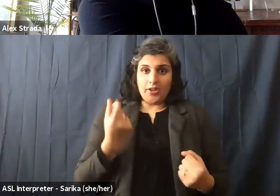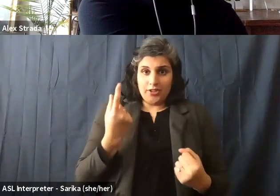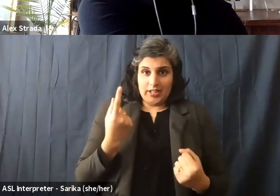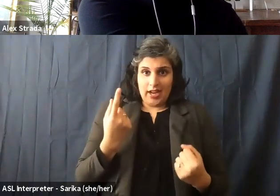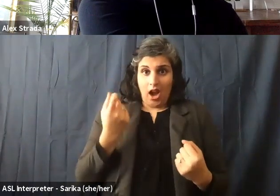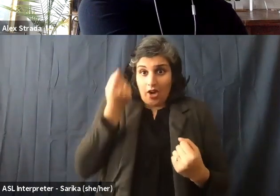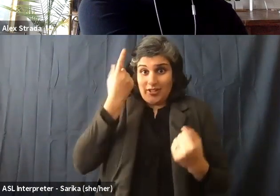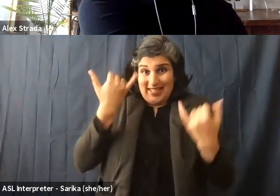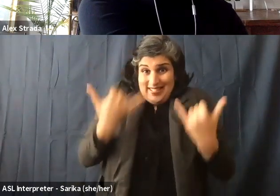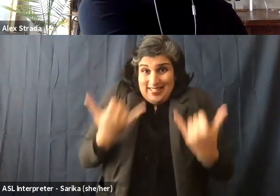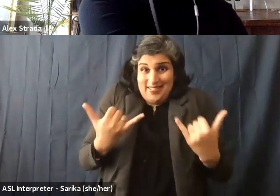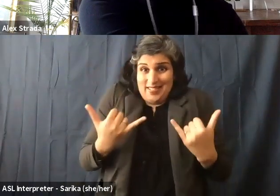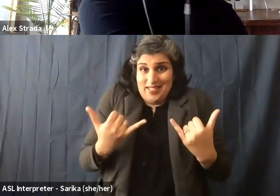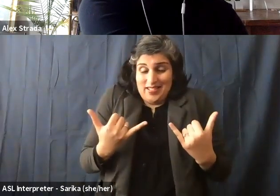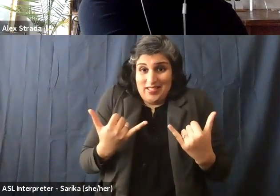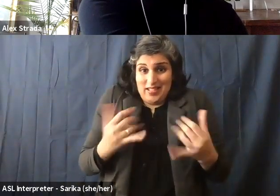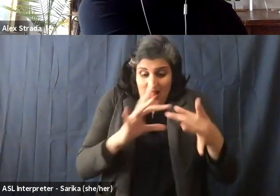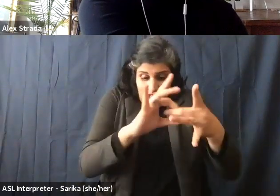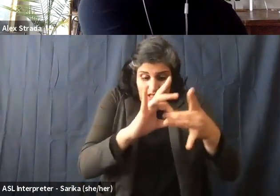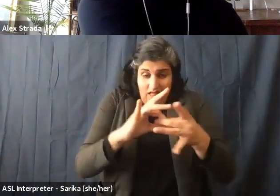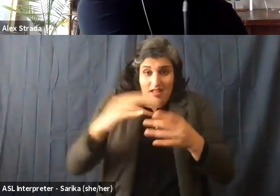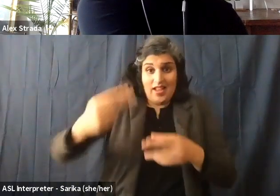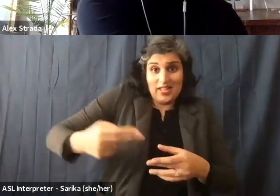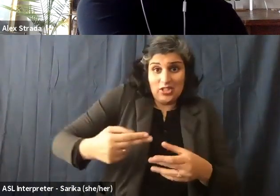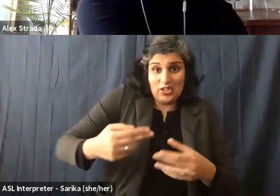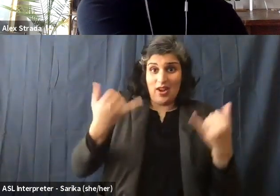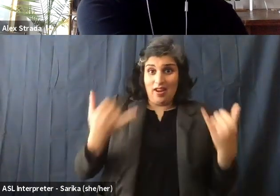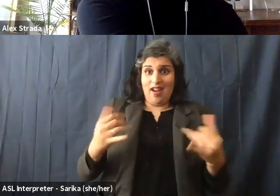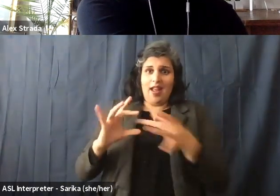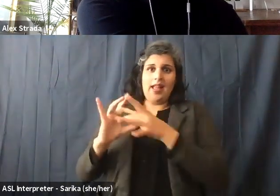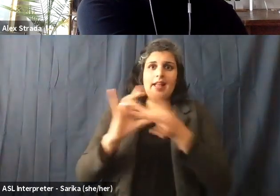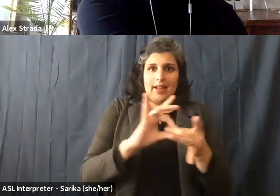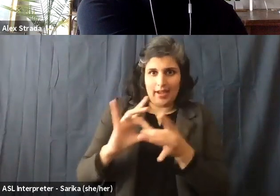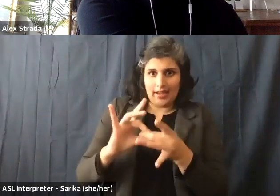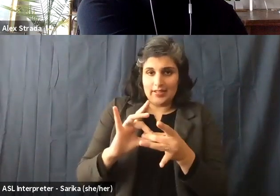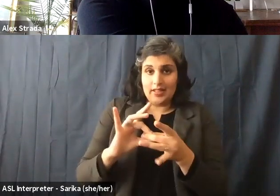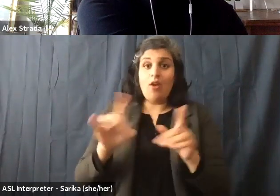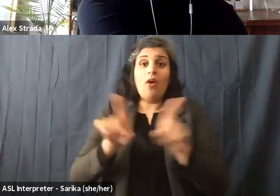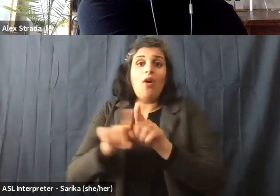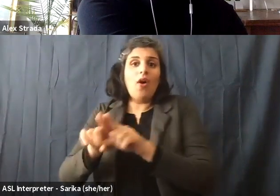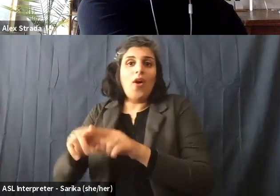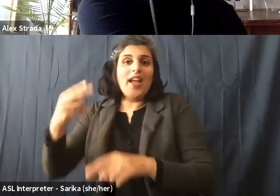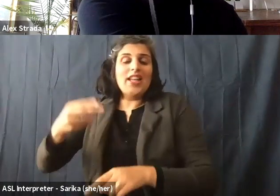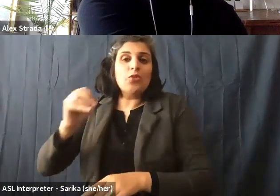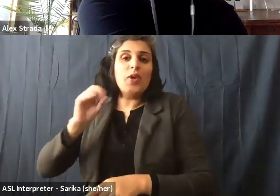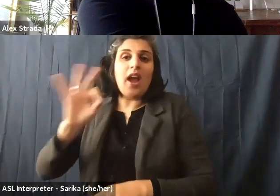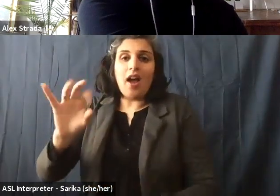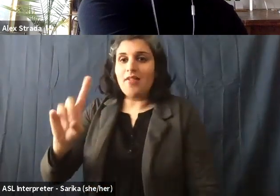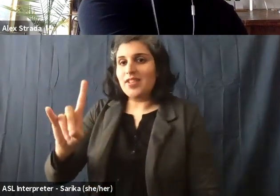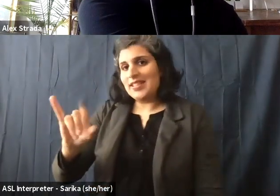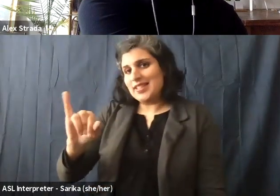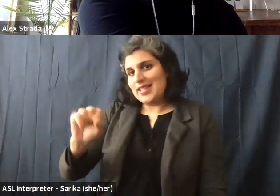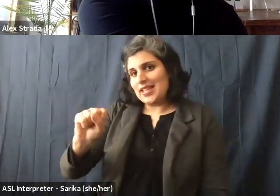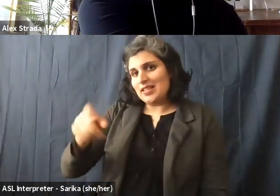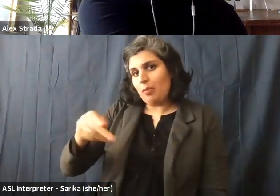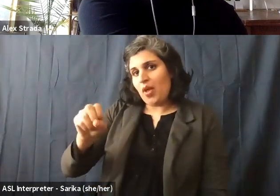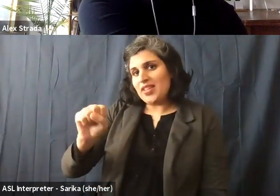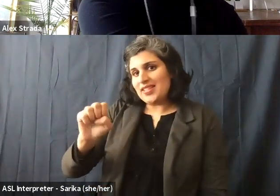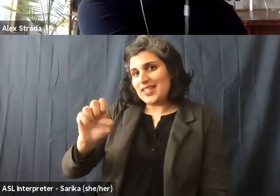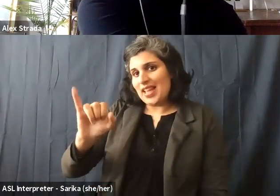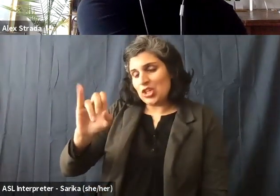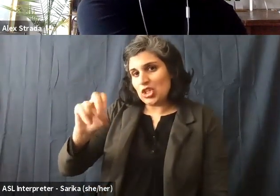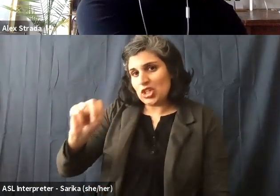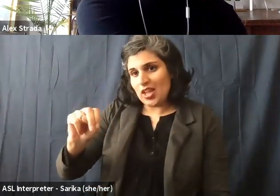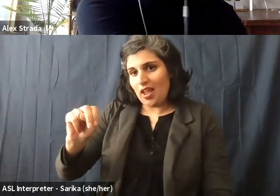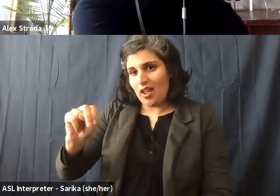the ways in which this history of dispossession isn't over. And that's why I wanted to end on a Standing Rock